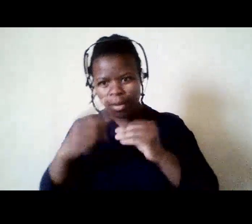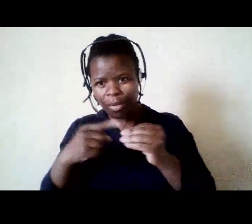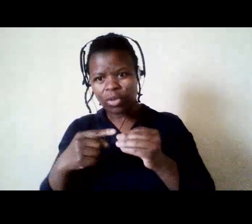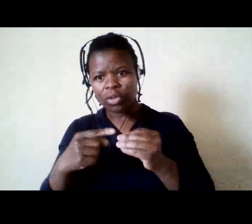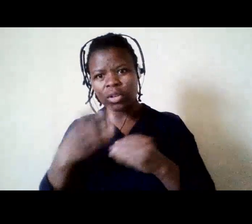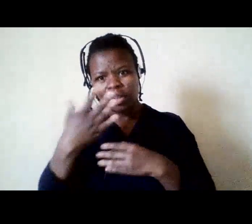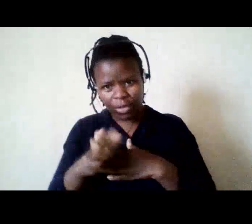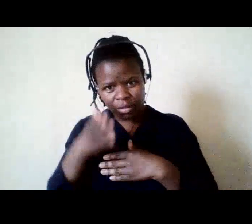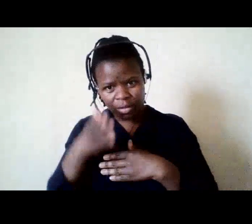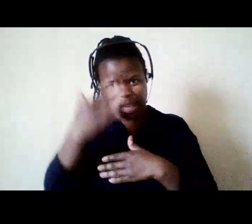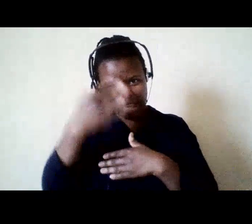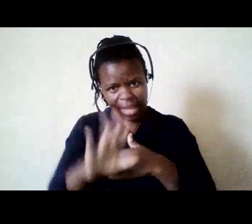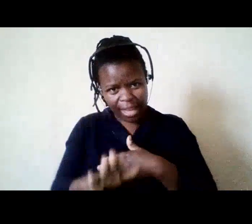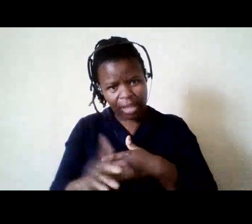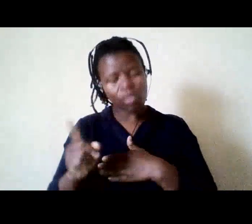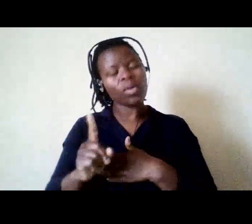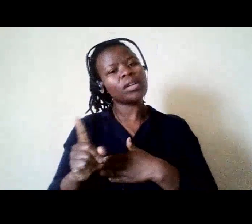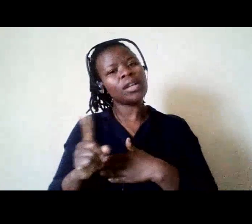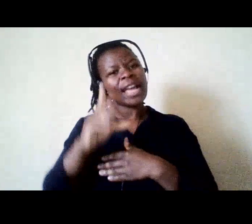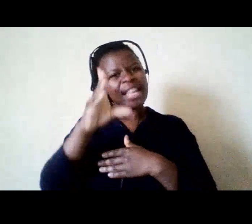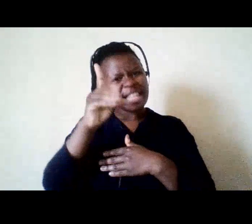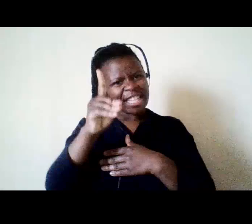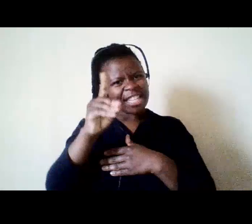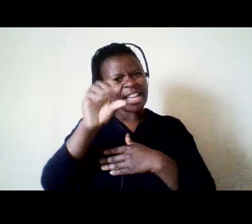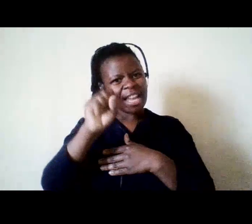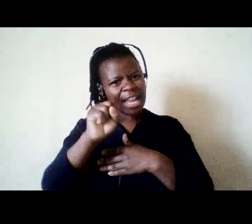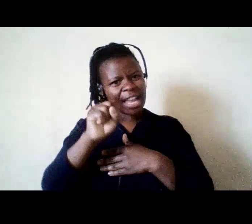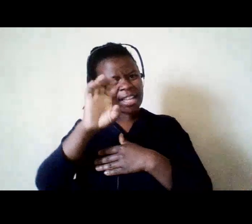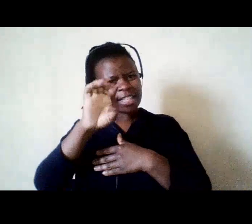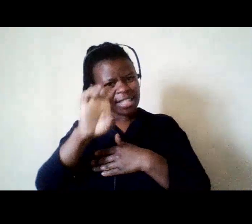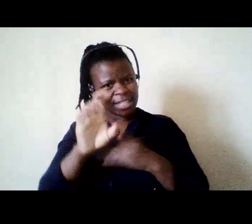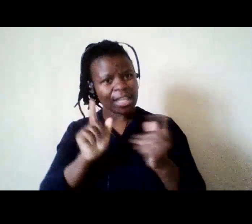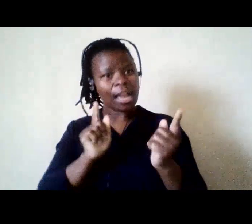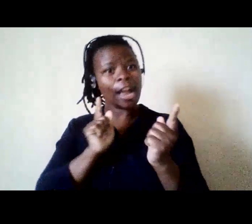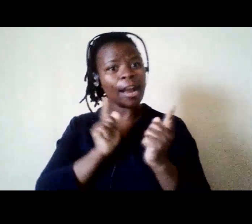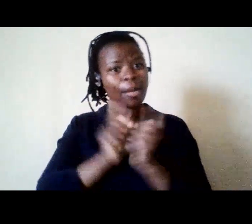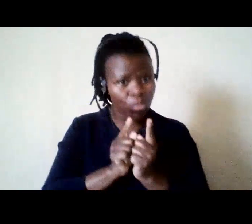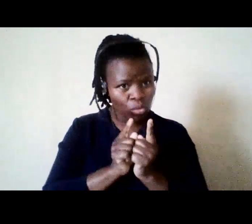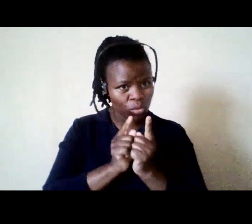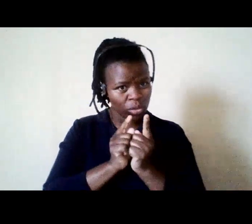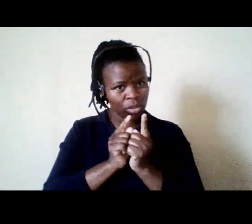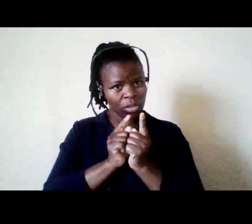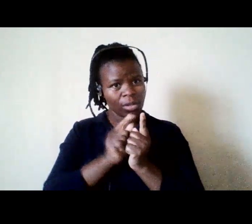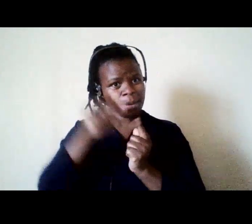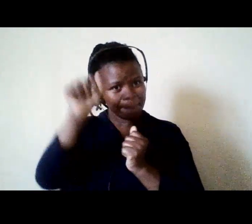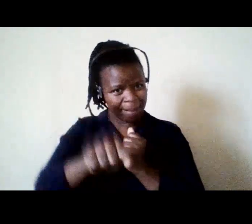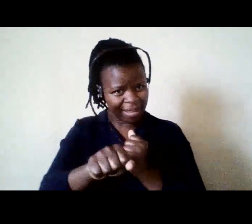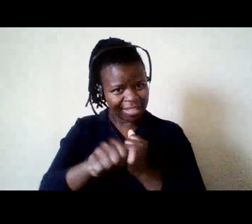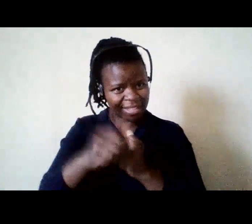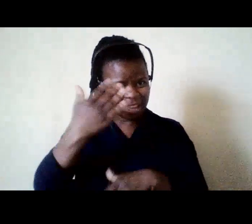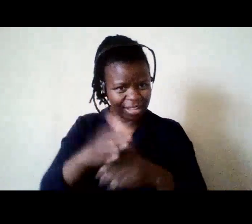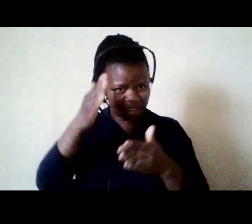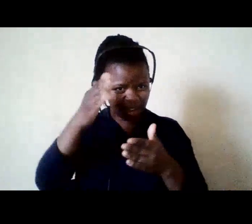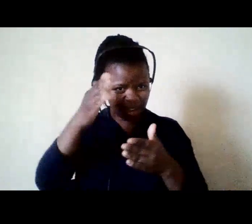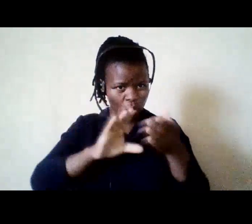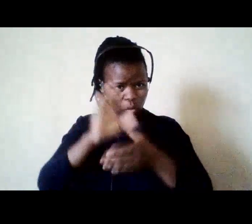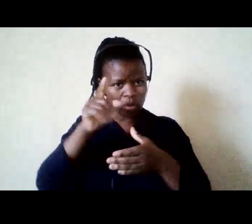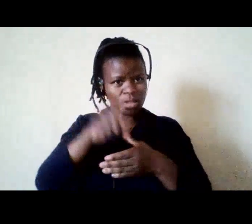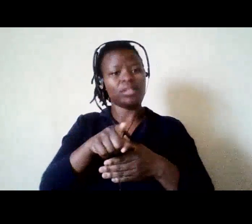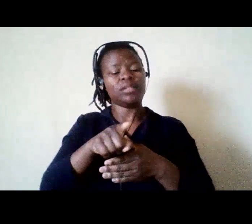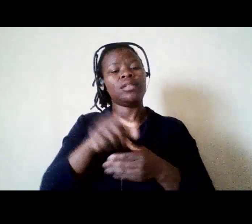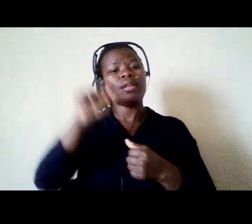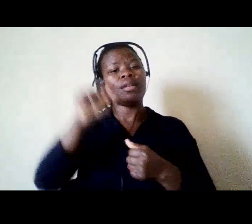have a DSE approach, a disability studies in education approach. If you don't have it, then I don't know why you're in this